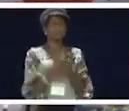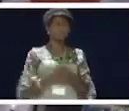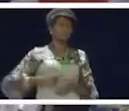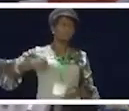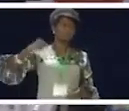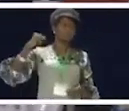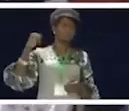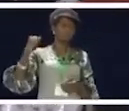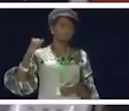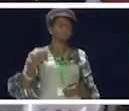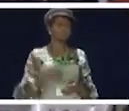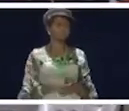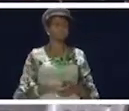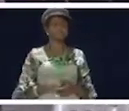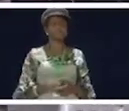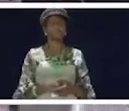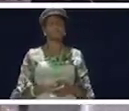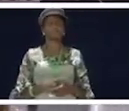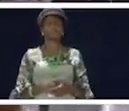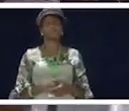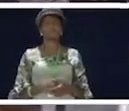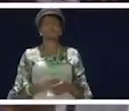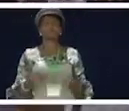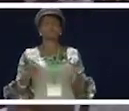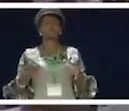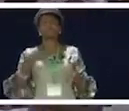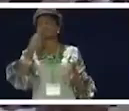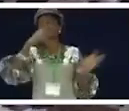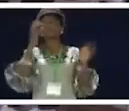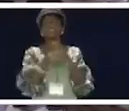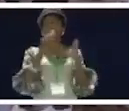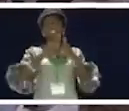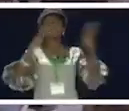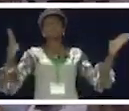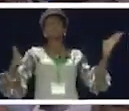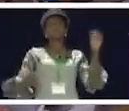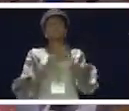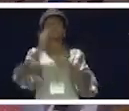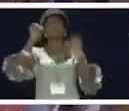Amen. Well, who got the biggest miracle tonight?